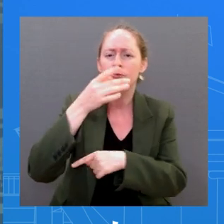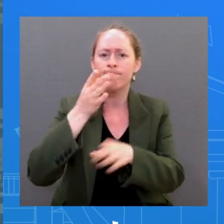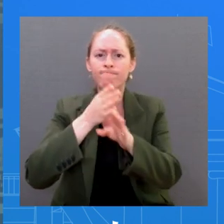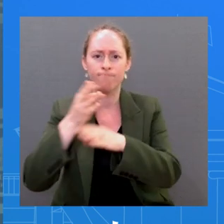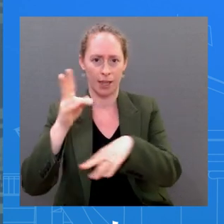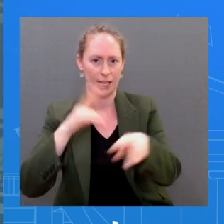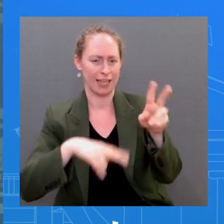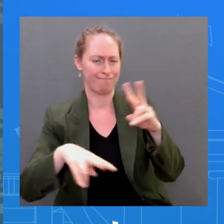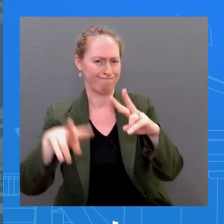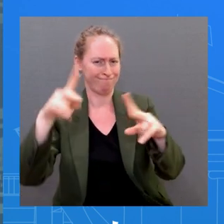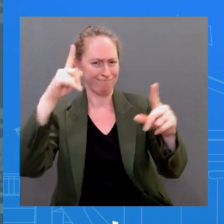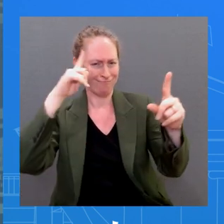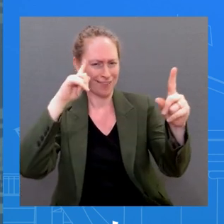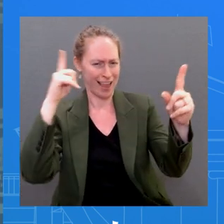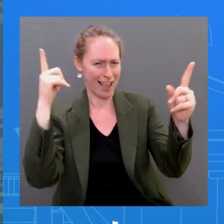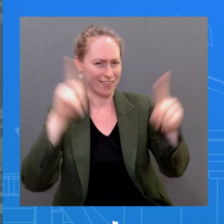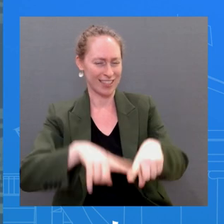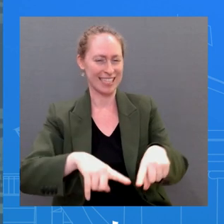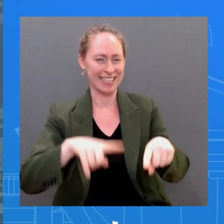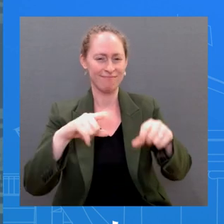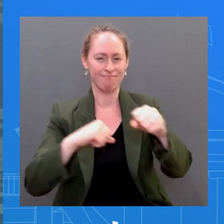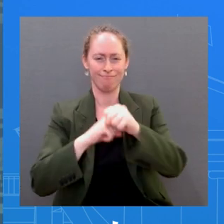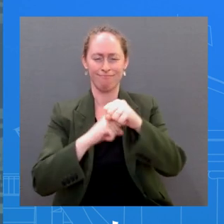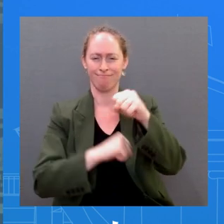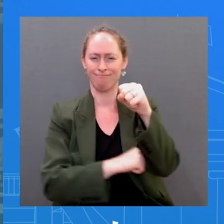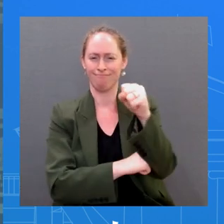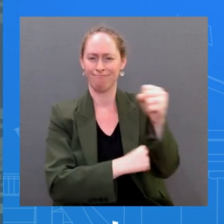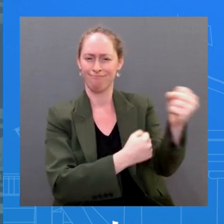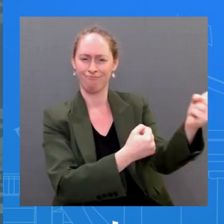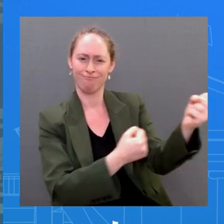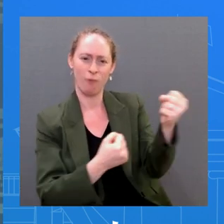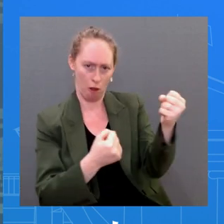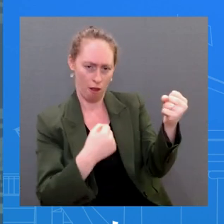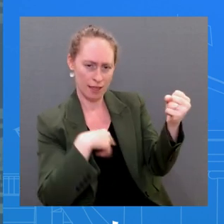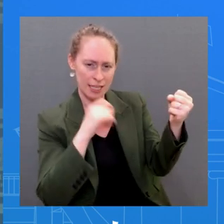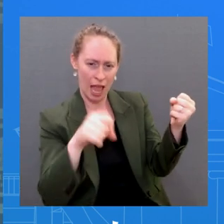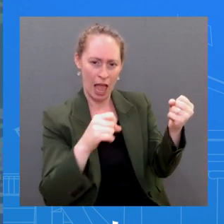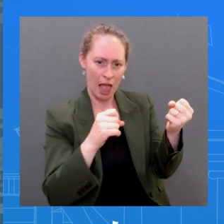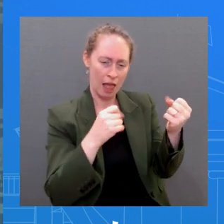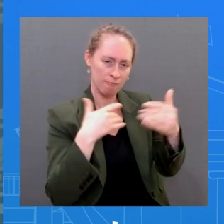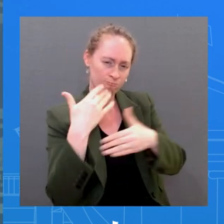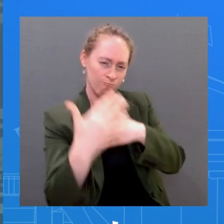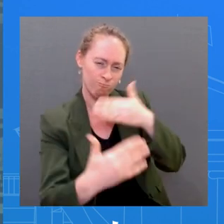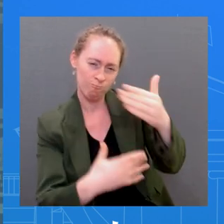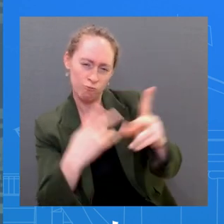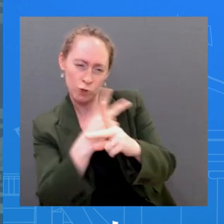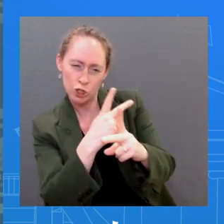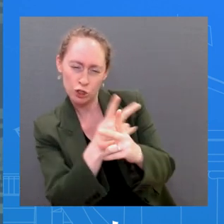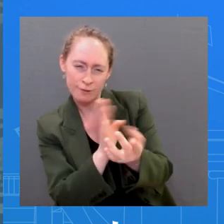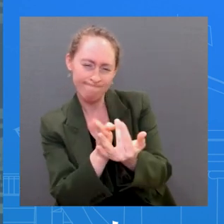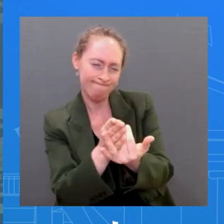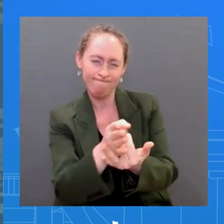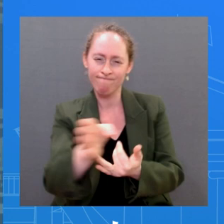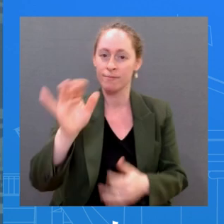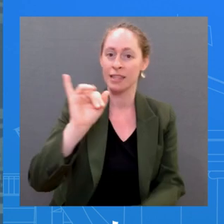on inflation. We are in a good position to really start really working on lowering prices. We leave that piece to